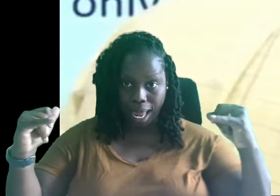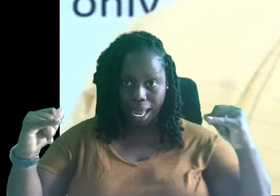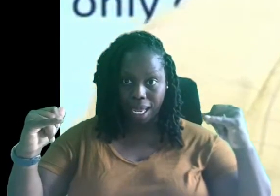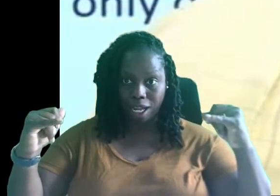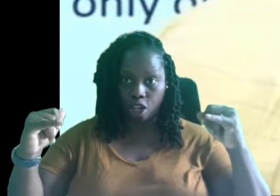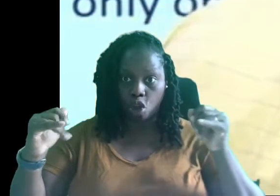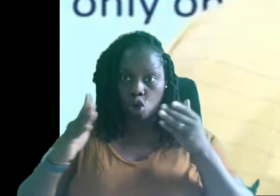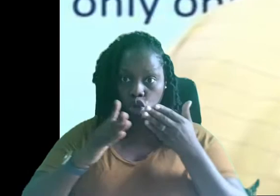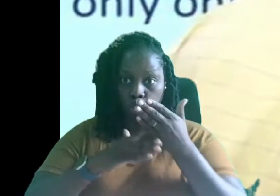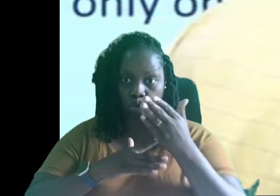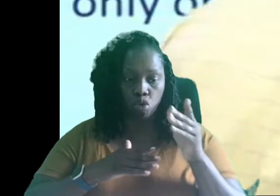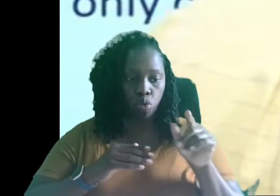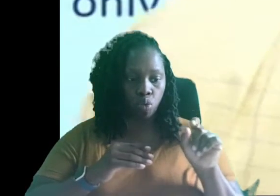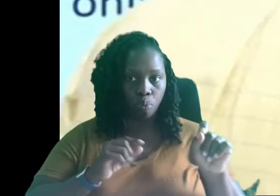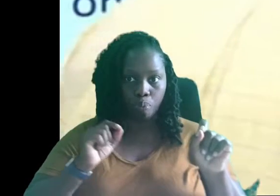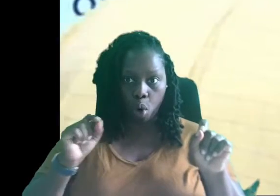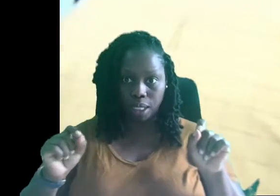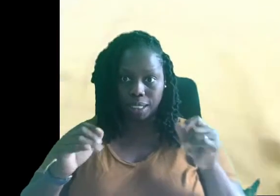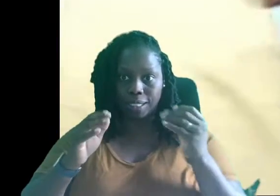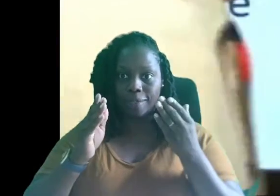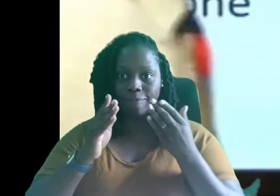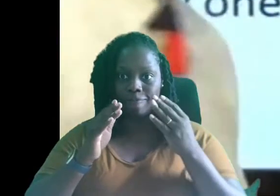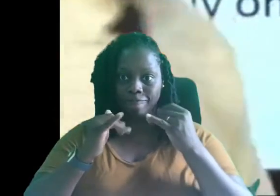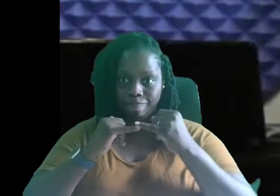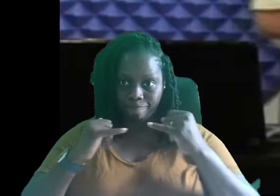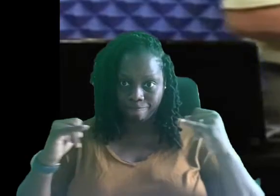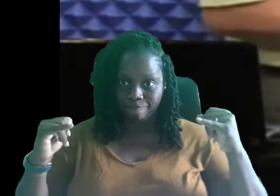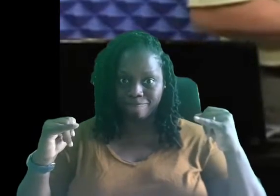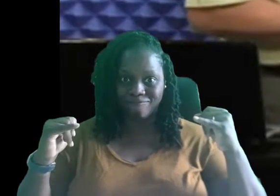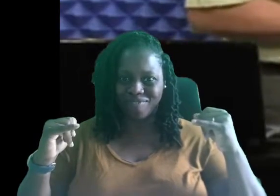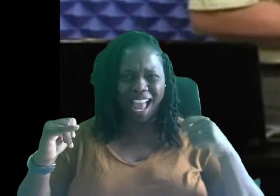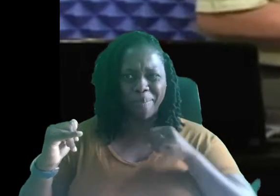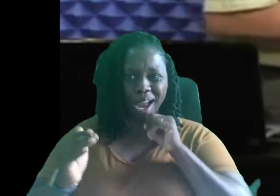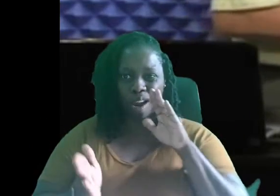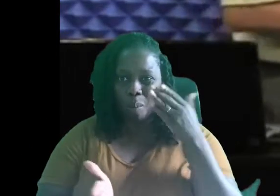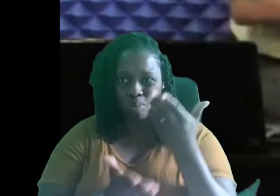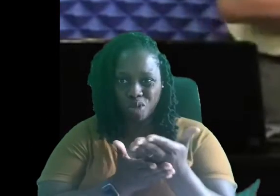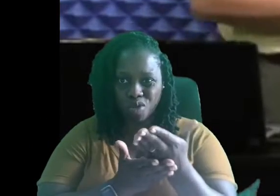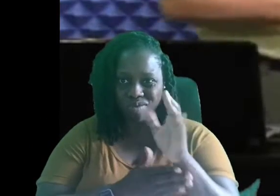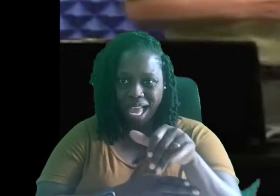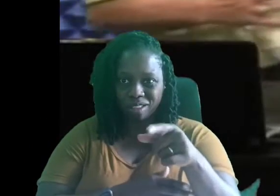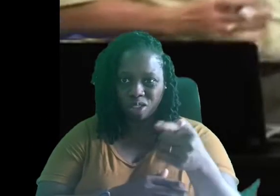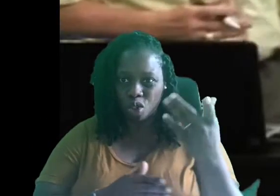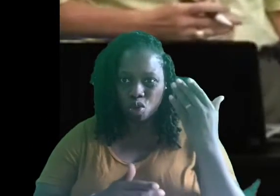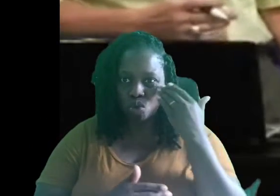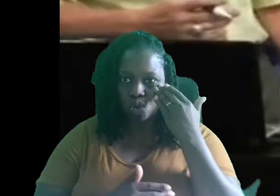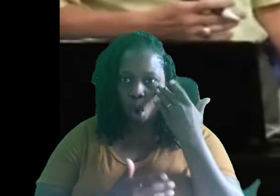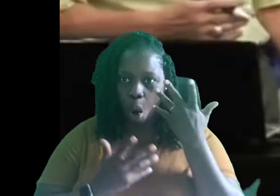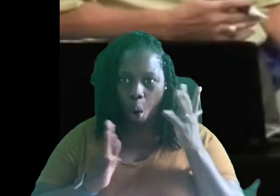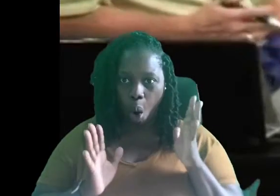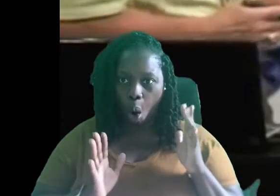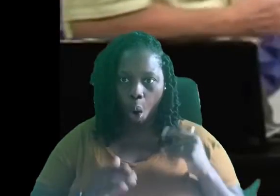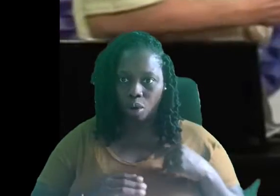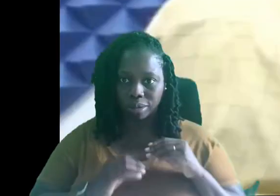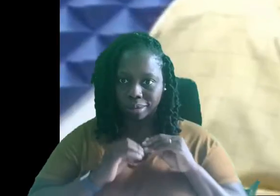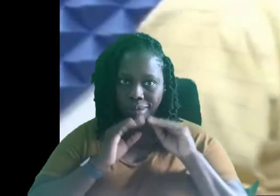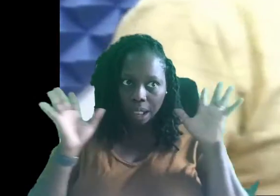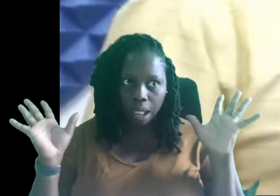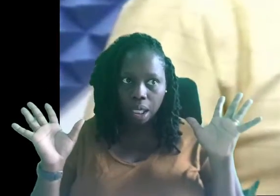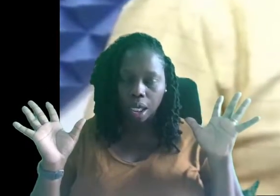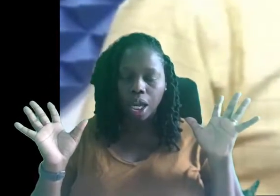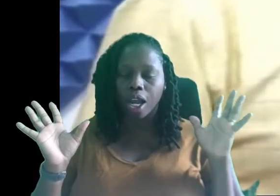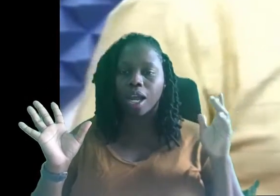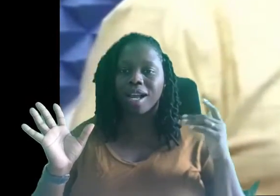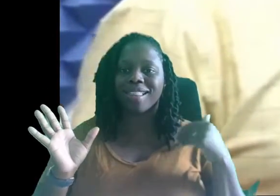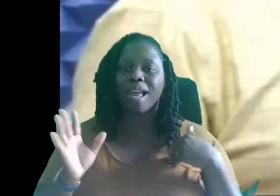exactly one line that goes through those 2 points. Okay? I'm not going to ever prove that to you. That is